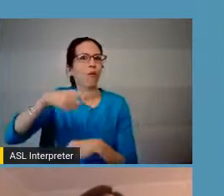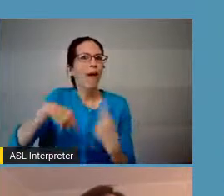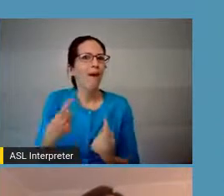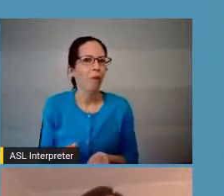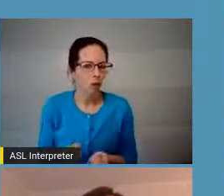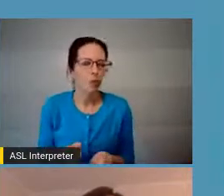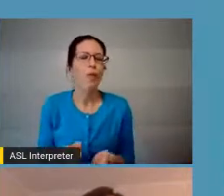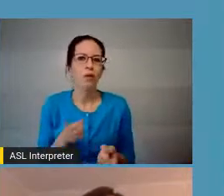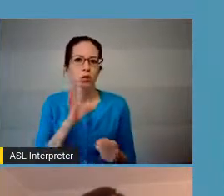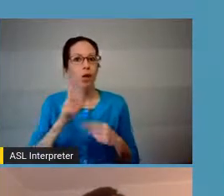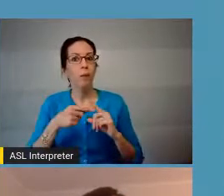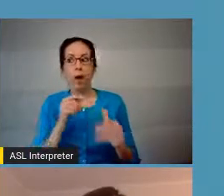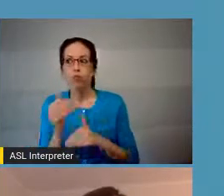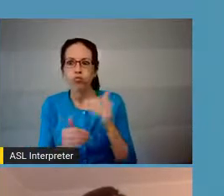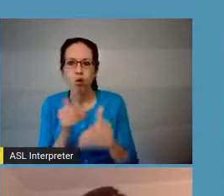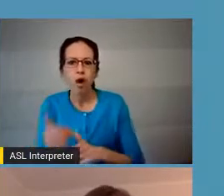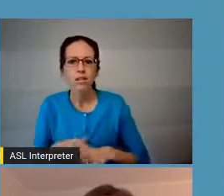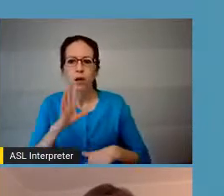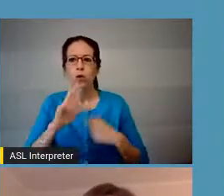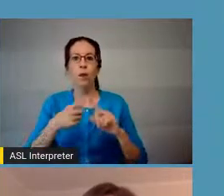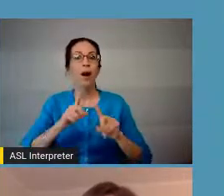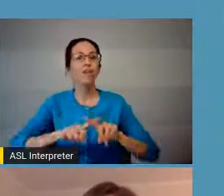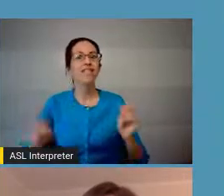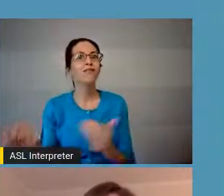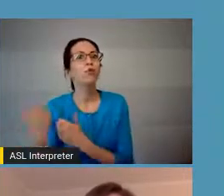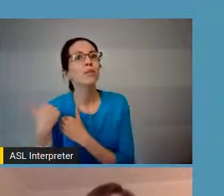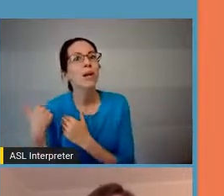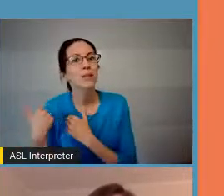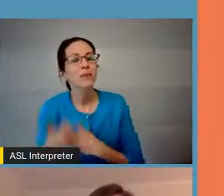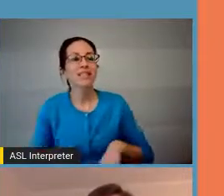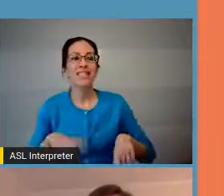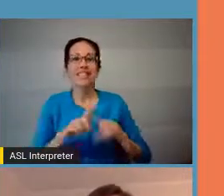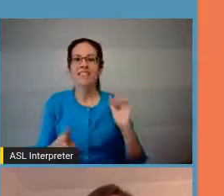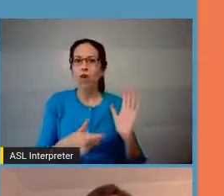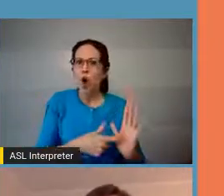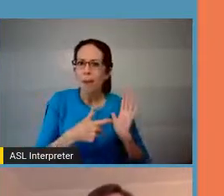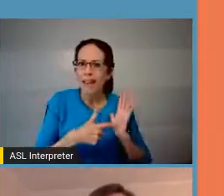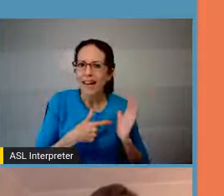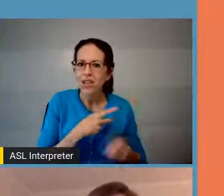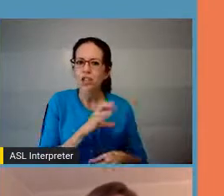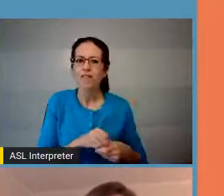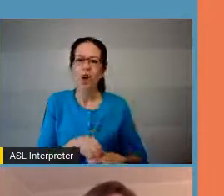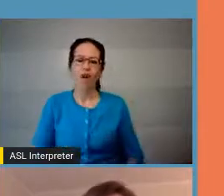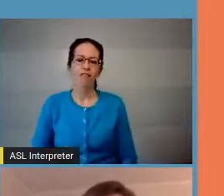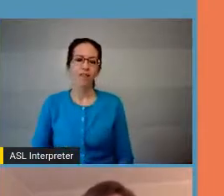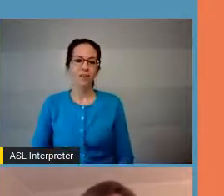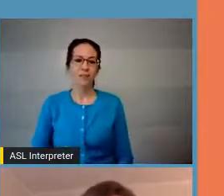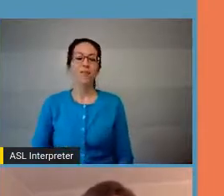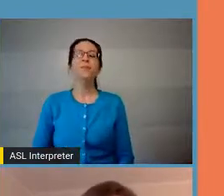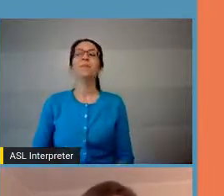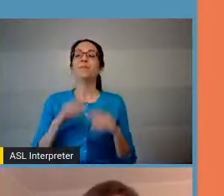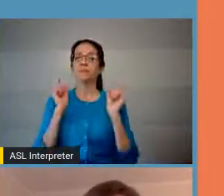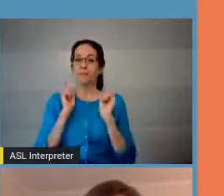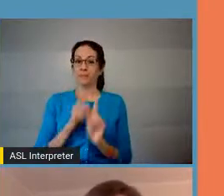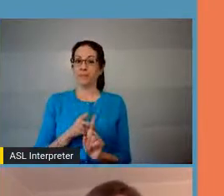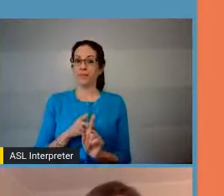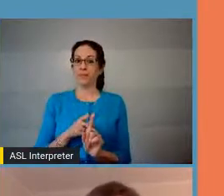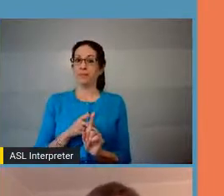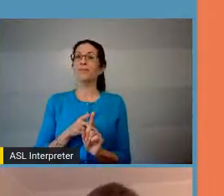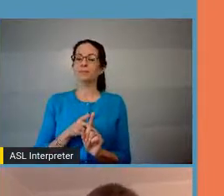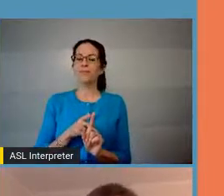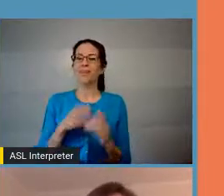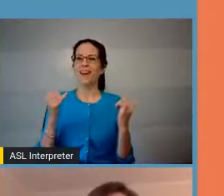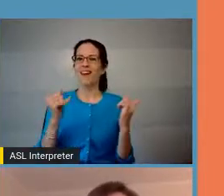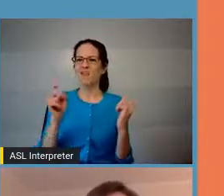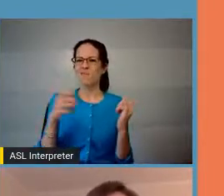different obligations and responsibilities that may be involved. This is where sometimes you have to have the